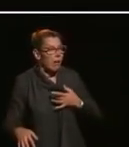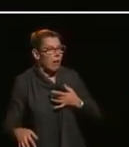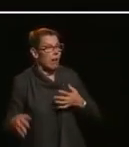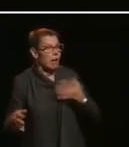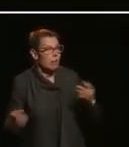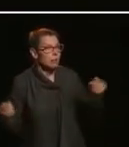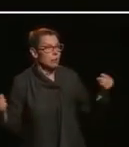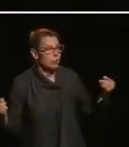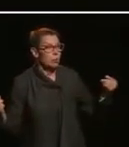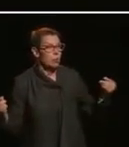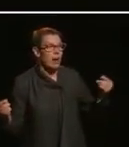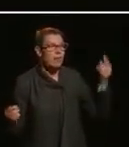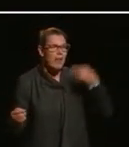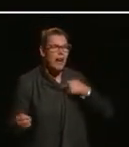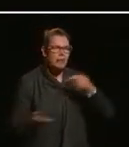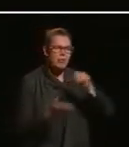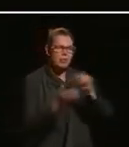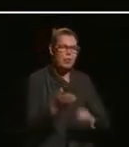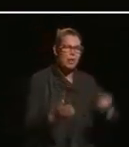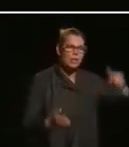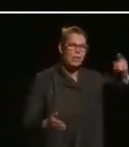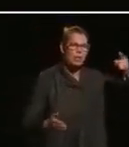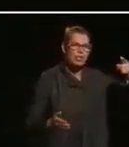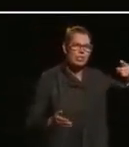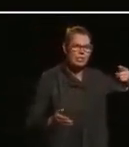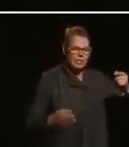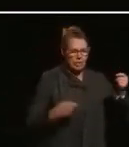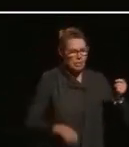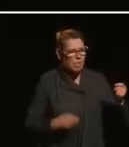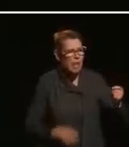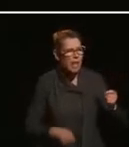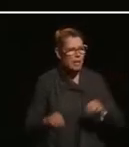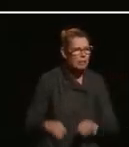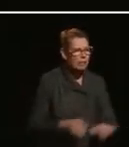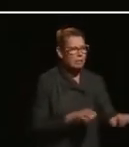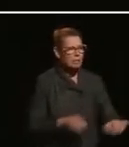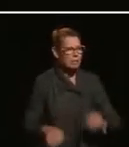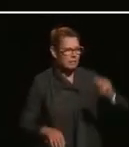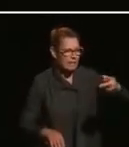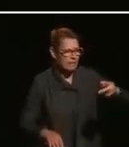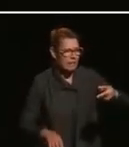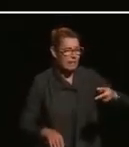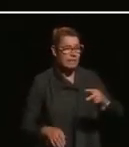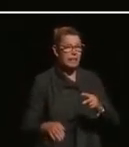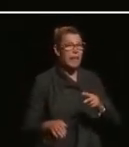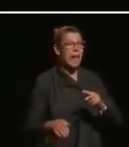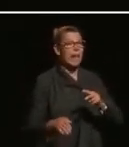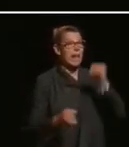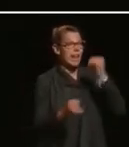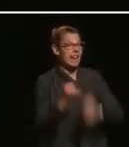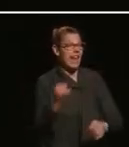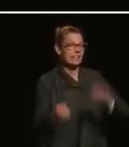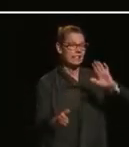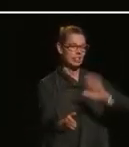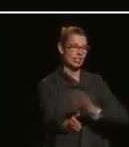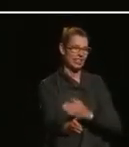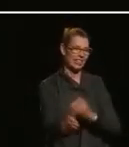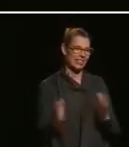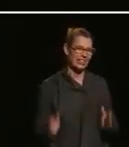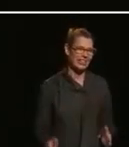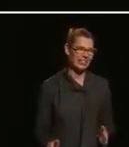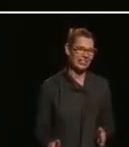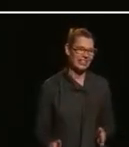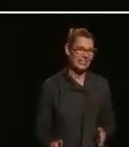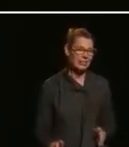a player second, a singer last, and yet whenever anybody asked me what I wanted to accomplish with my